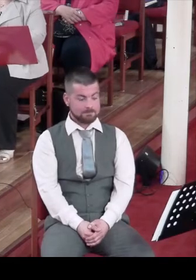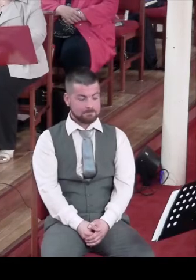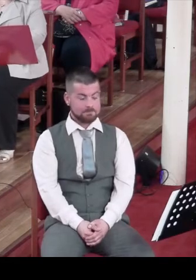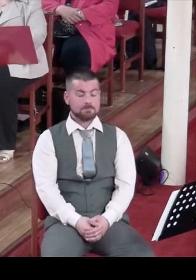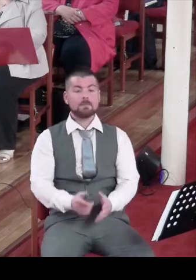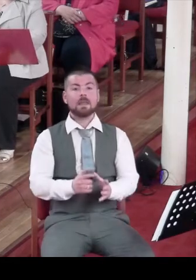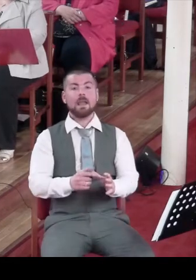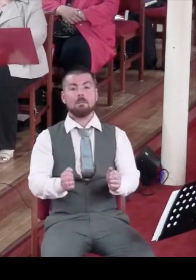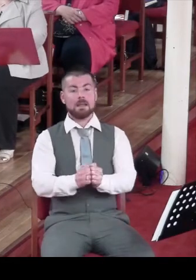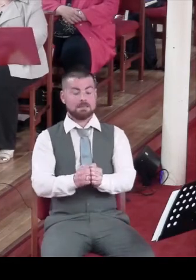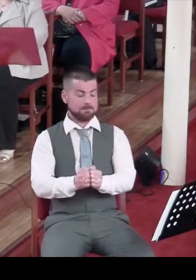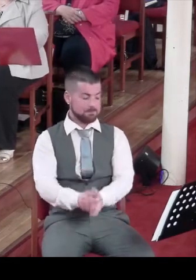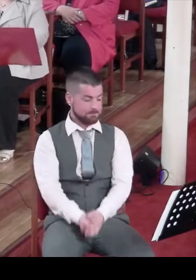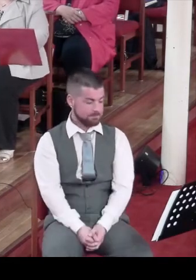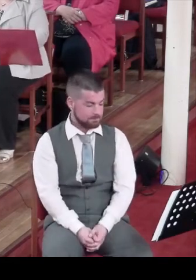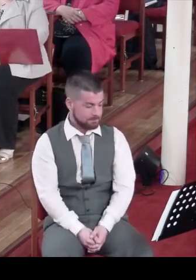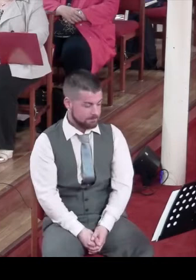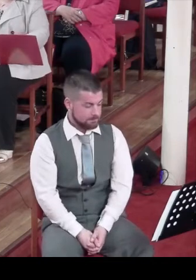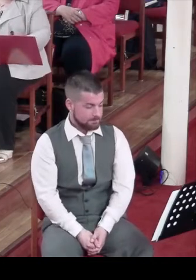Amen.